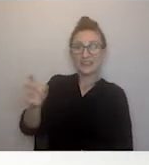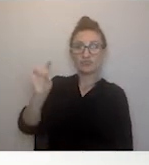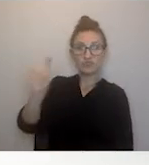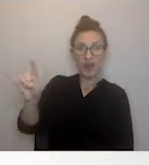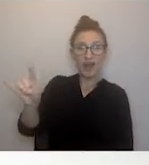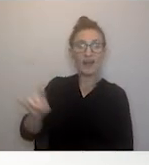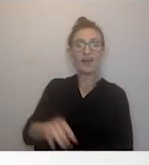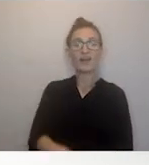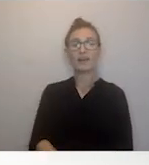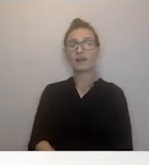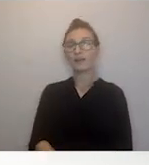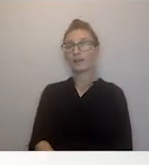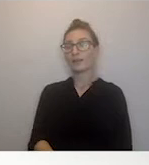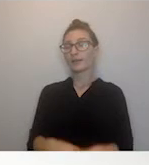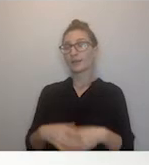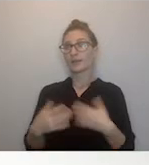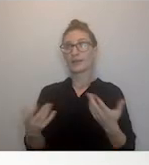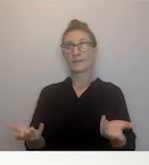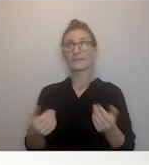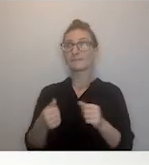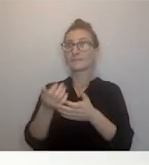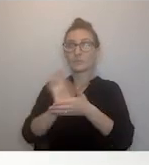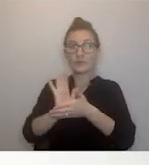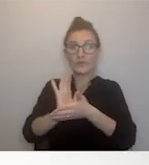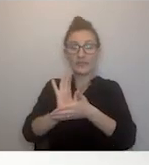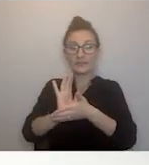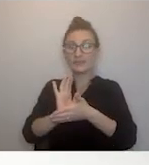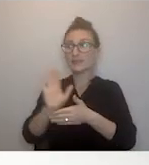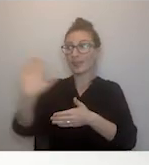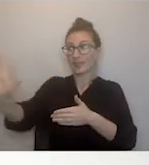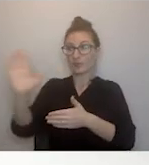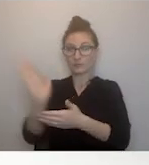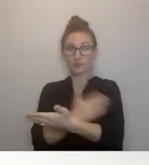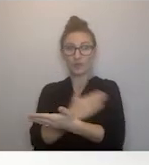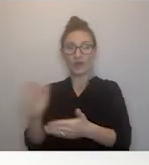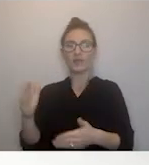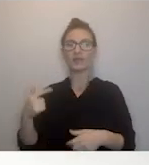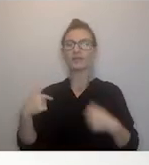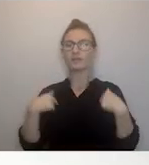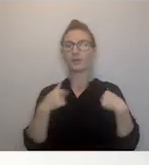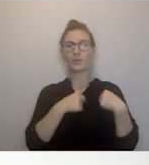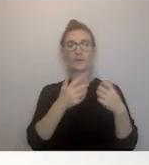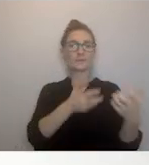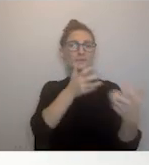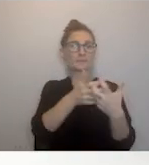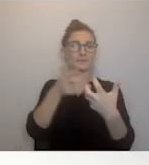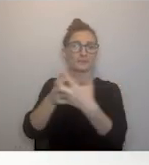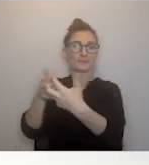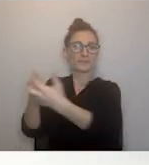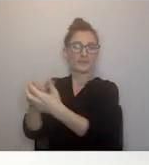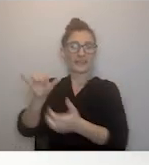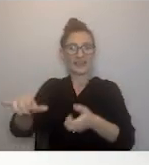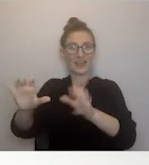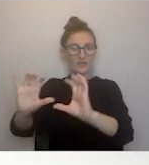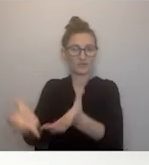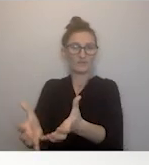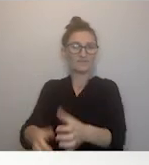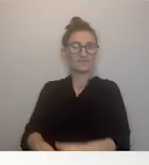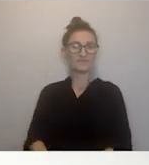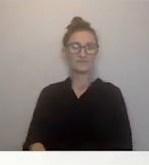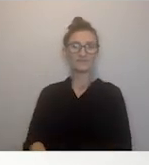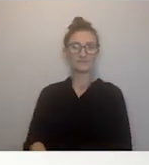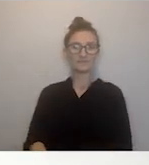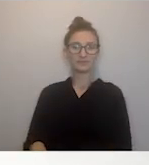rock. Epic film scores like Gone with the Wind. We do a little bit of everything to kind of hit whatever population we're working